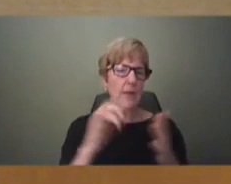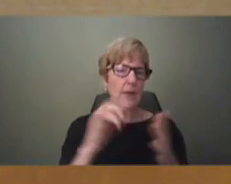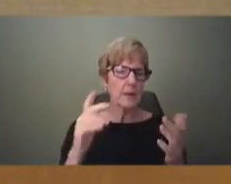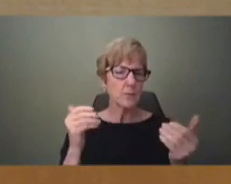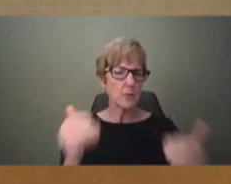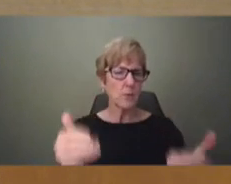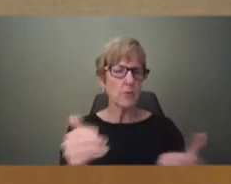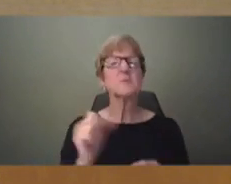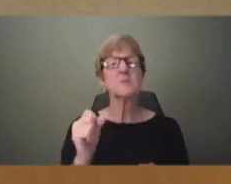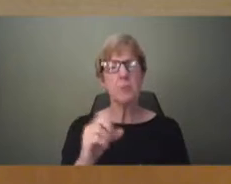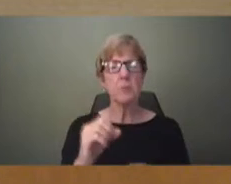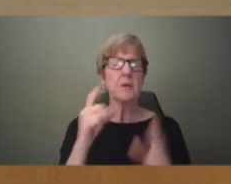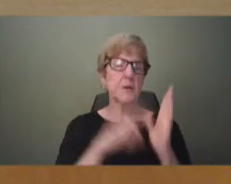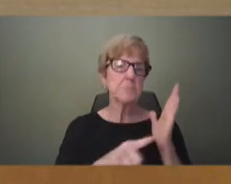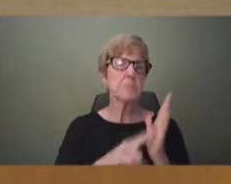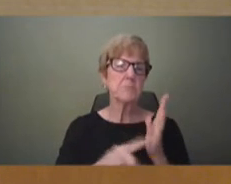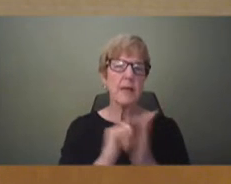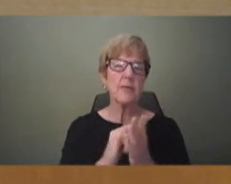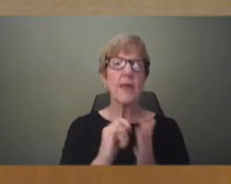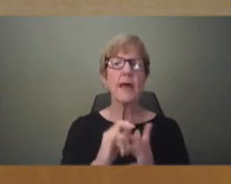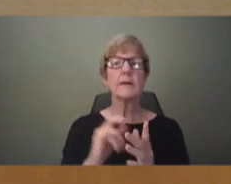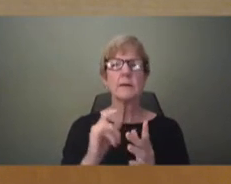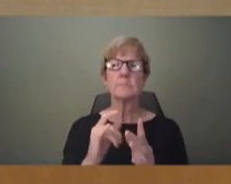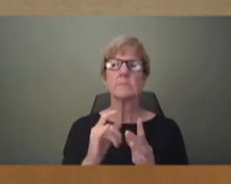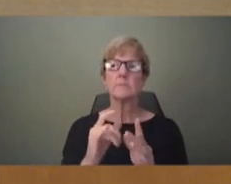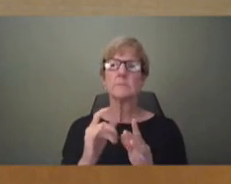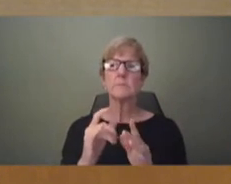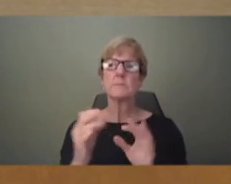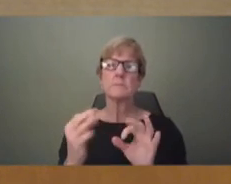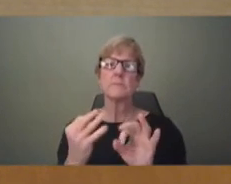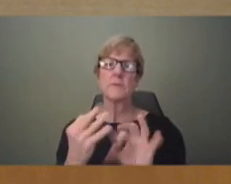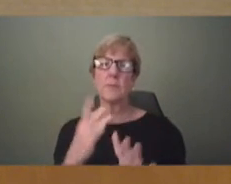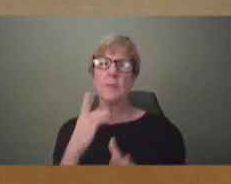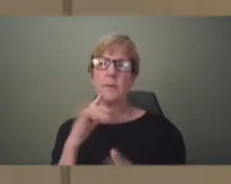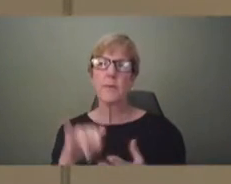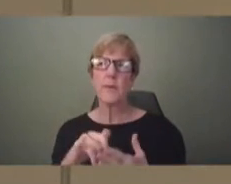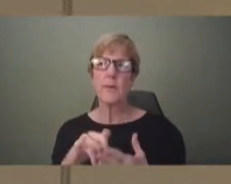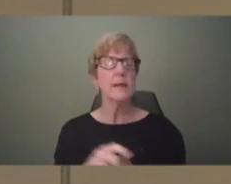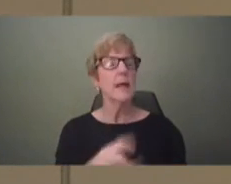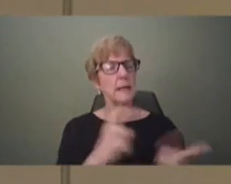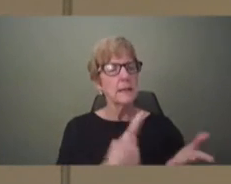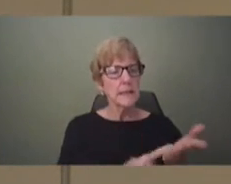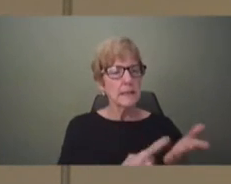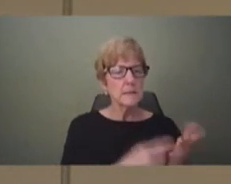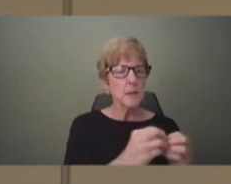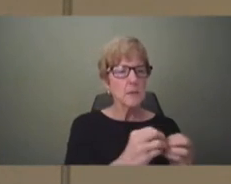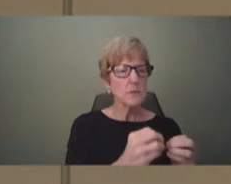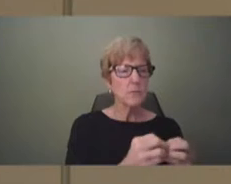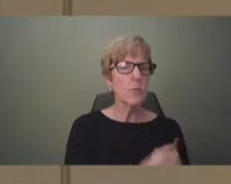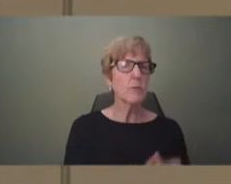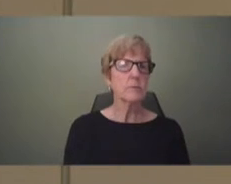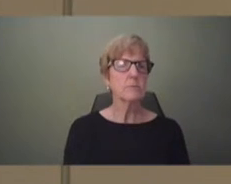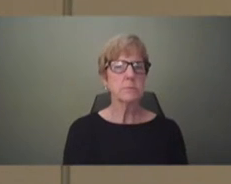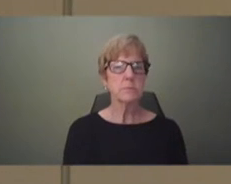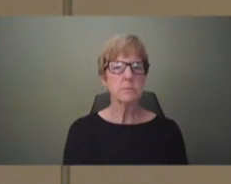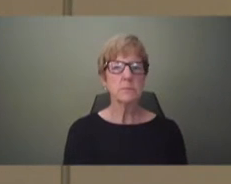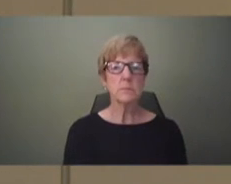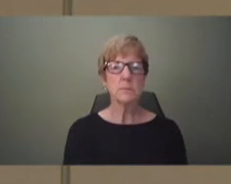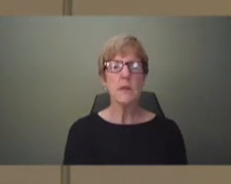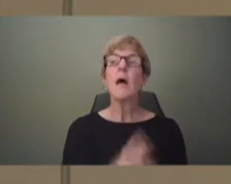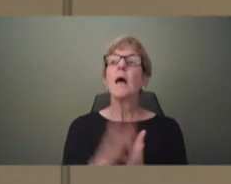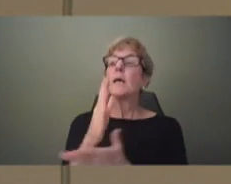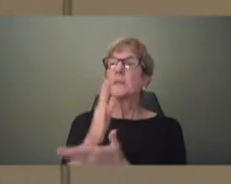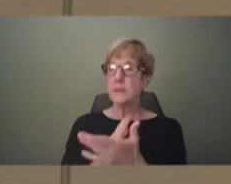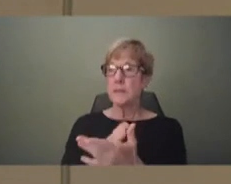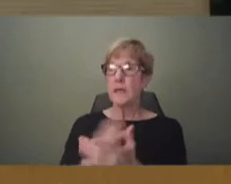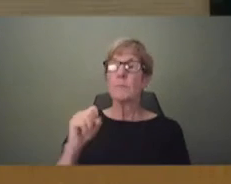we can explore that and give you some followup on it yeah and if and if we need to talk a little bit more about that um there are some amenity spaces that I didn't